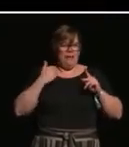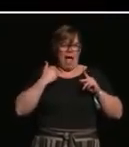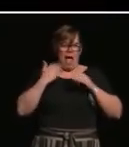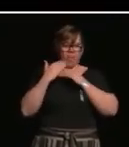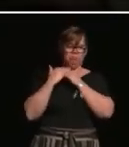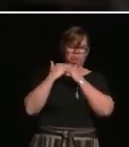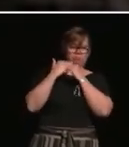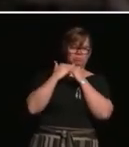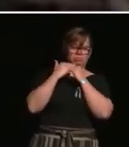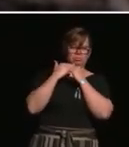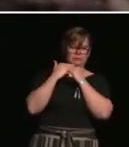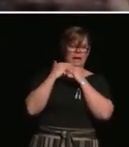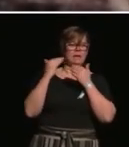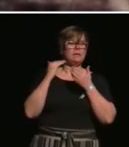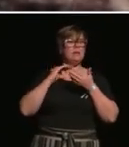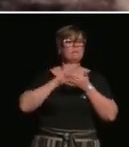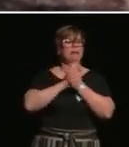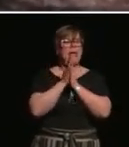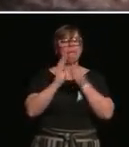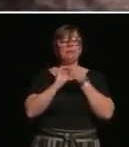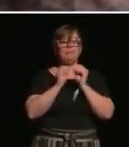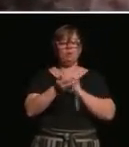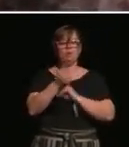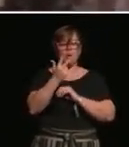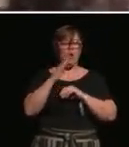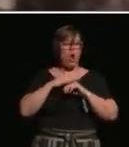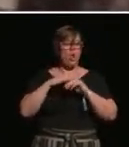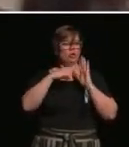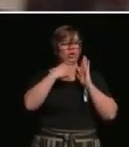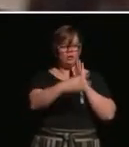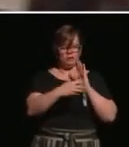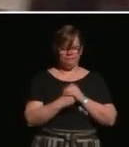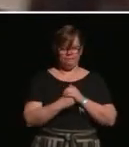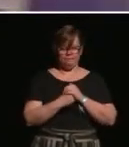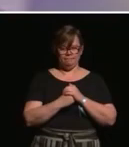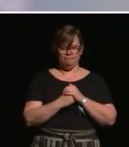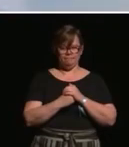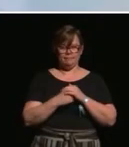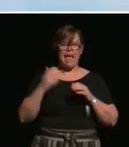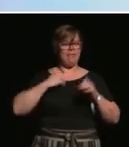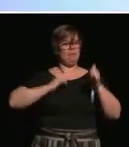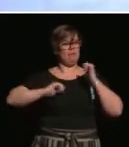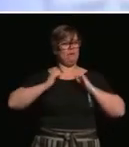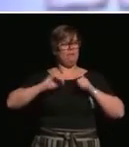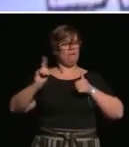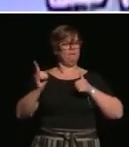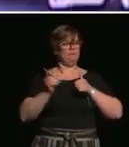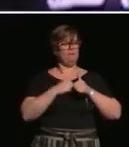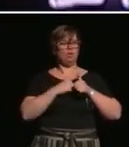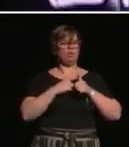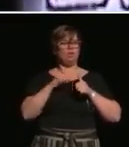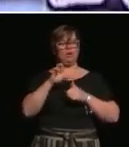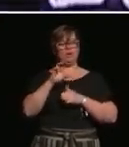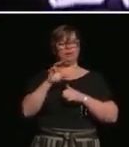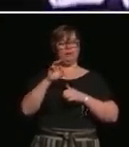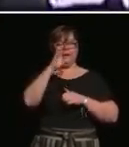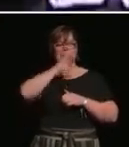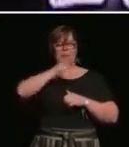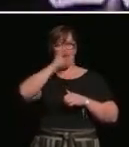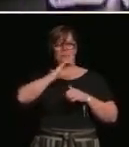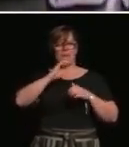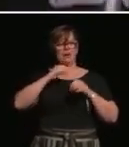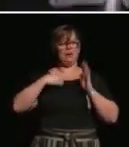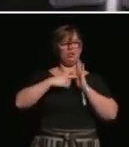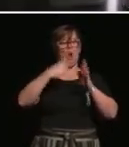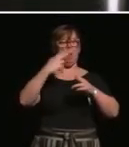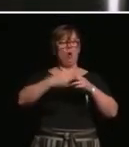charts. In October 1975, Ian performed it on the very first episode of a new sketch comedy show called Saturday